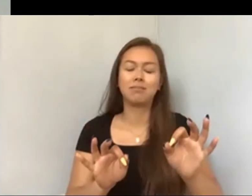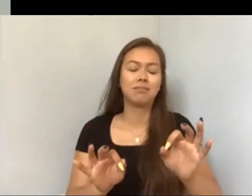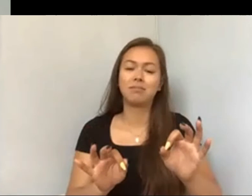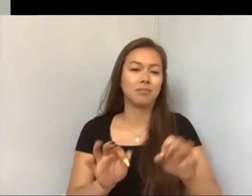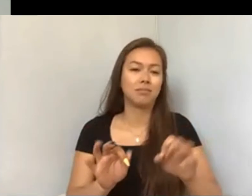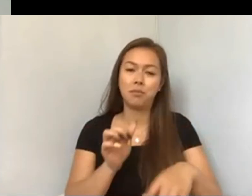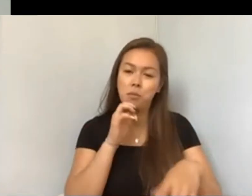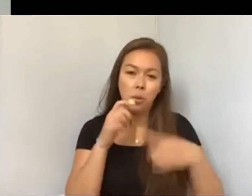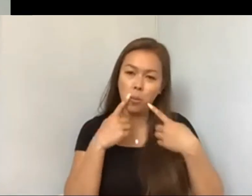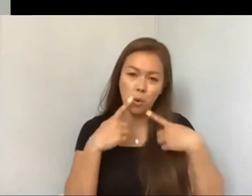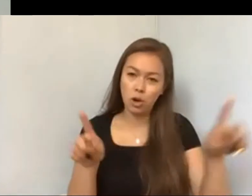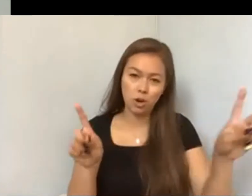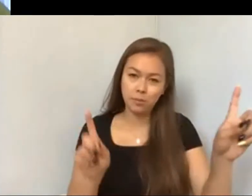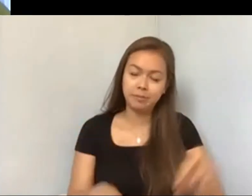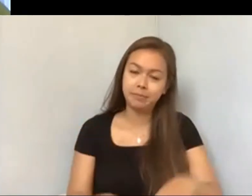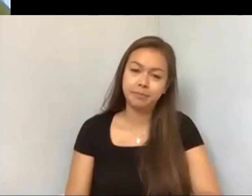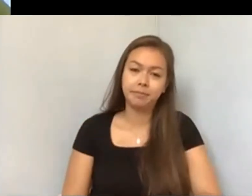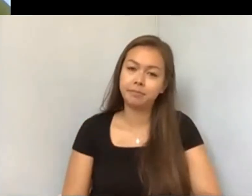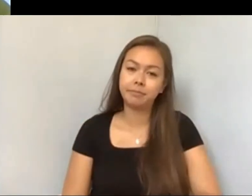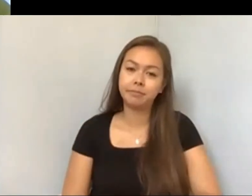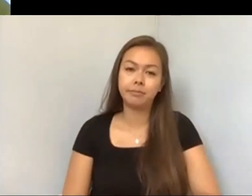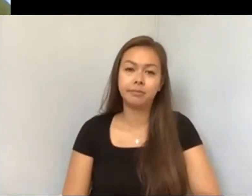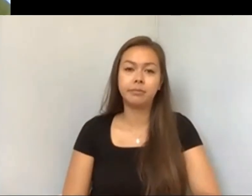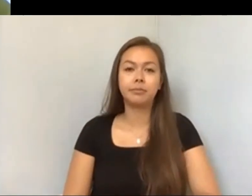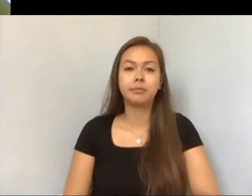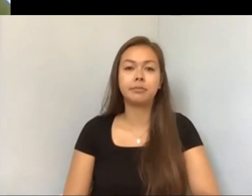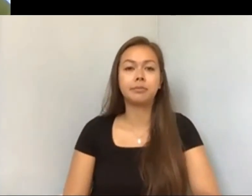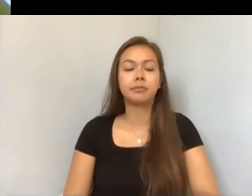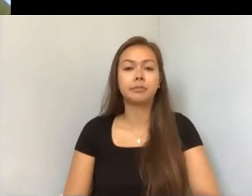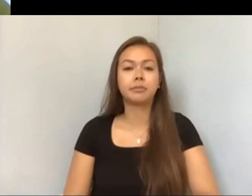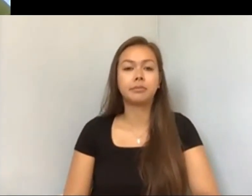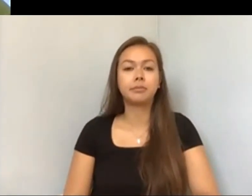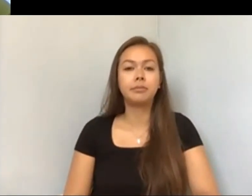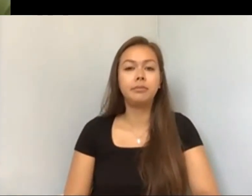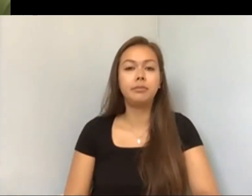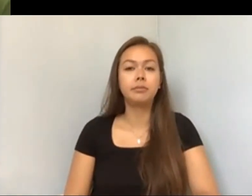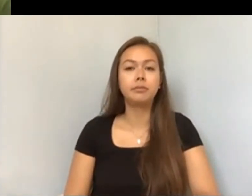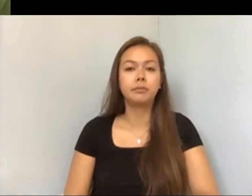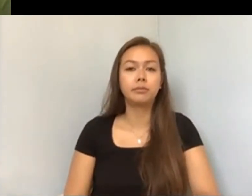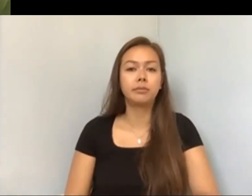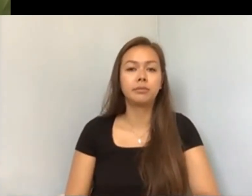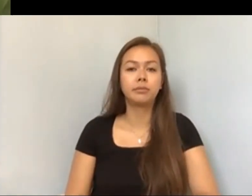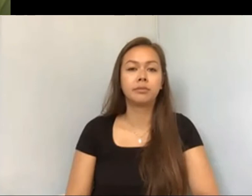tap into. Cool, thank you. And over to you, Amy, your thoughts?